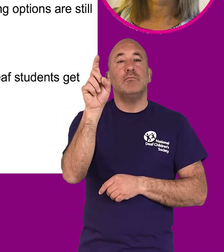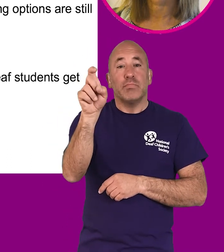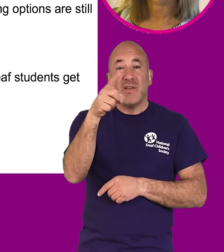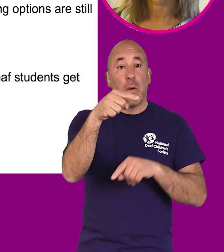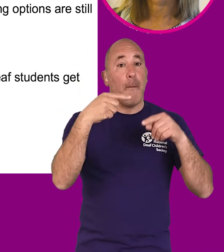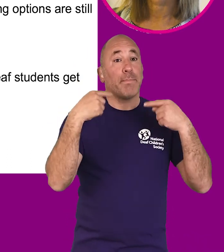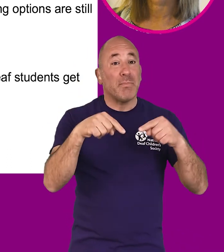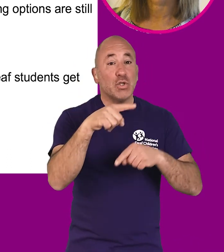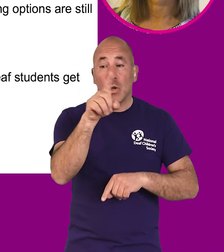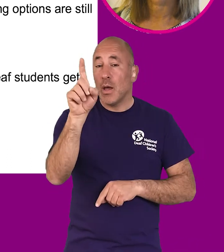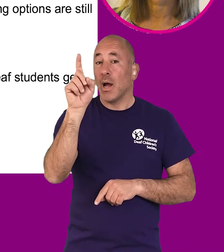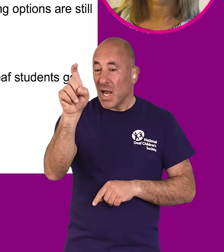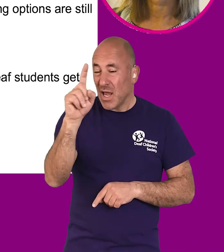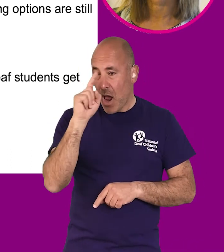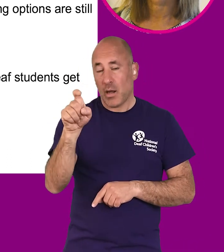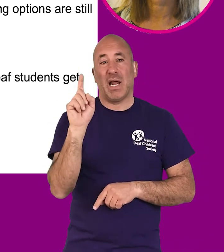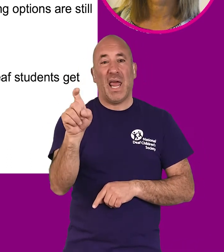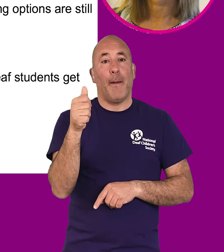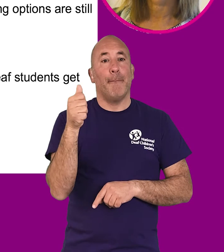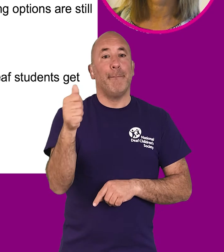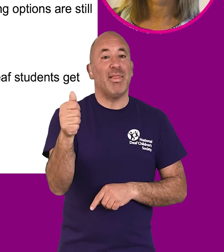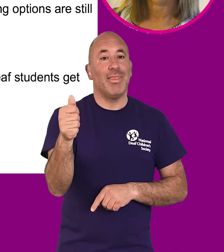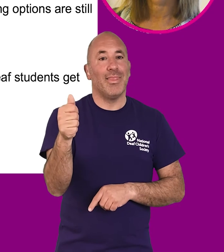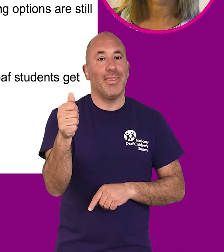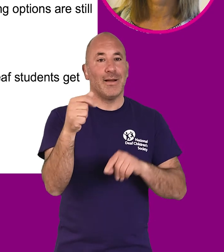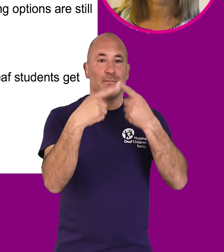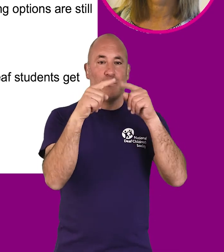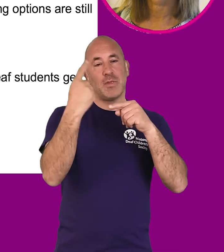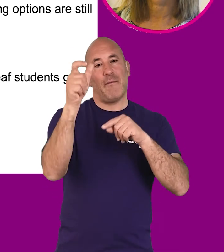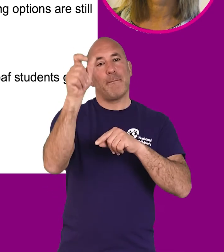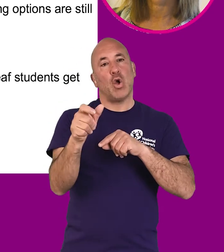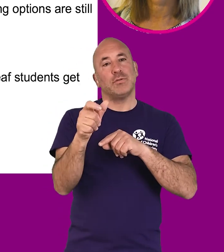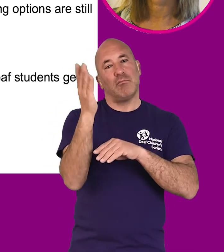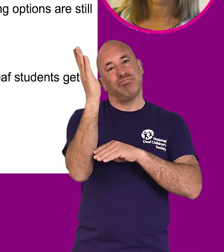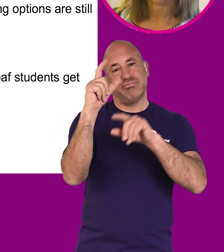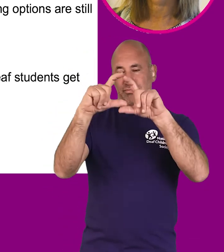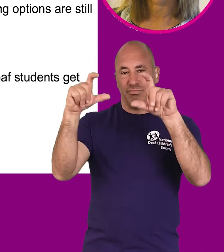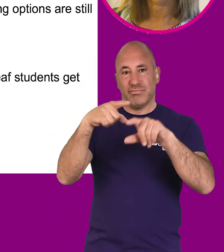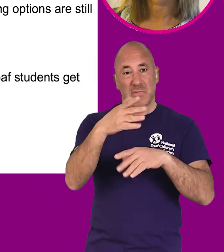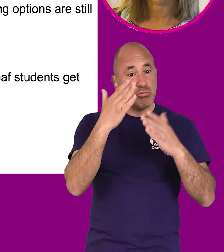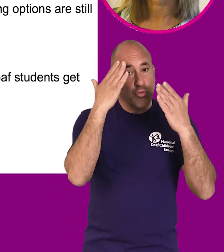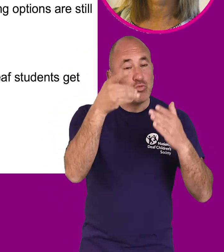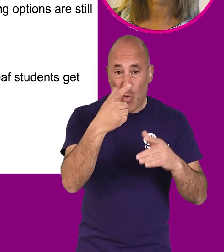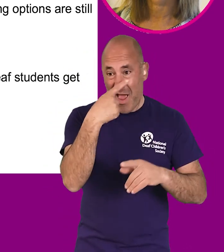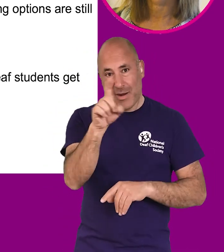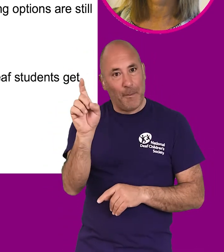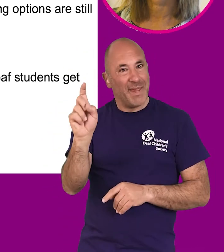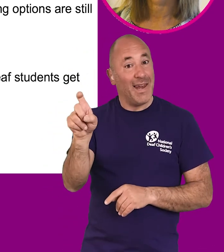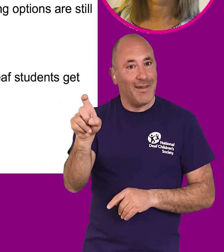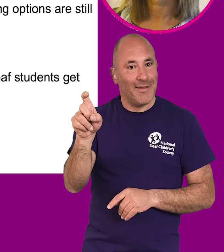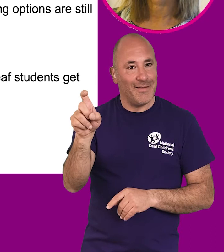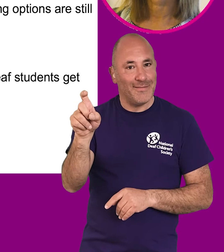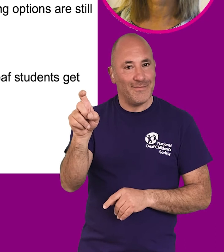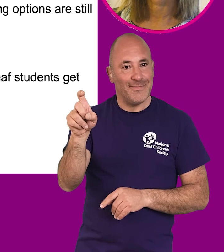hand corner with three little dots in it, and if you have permission you can then go in and